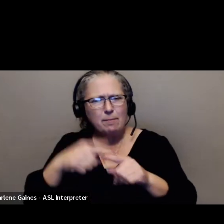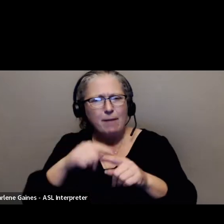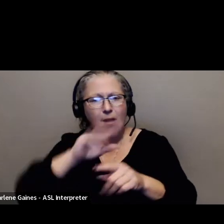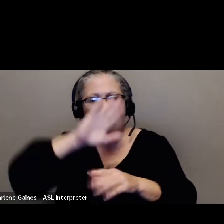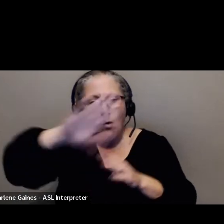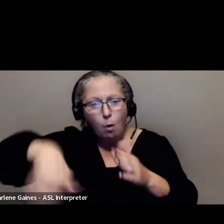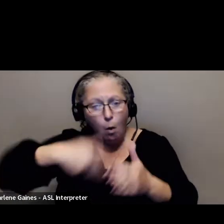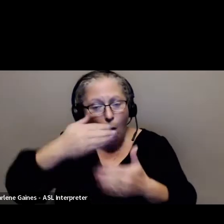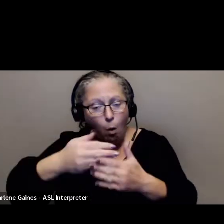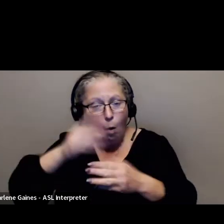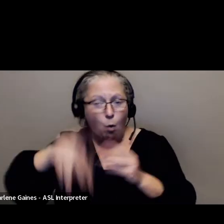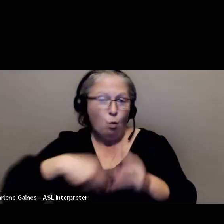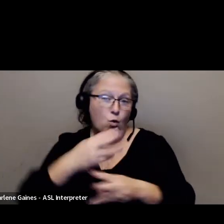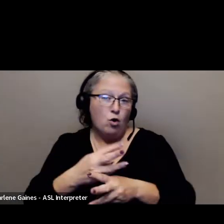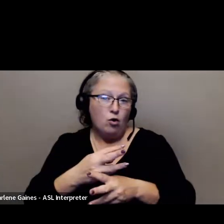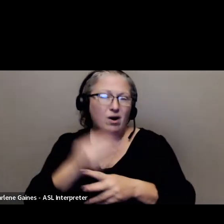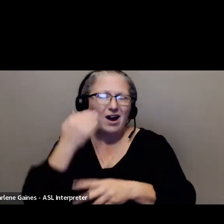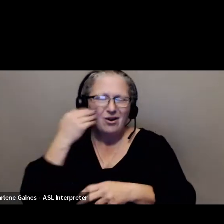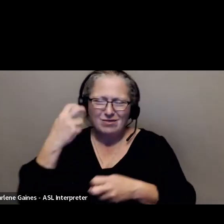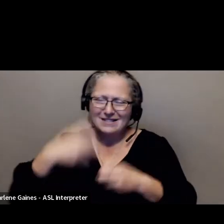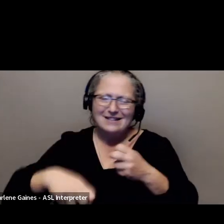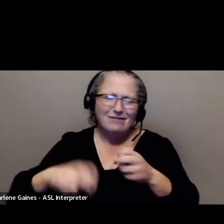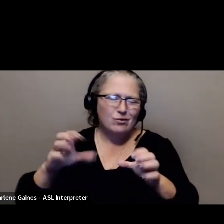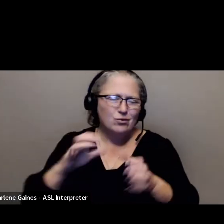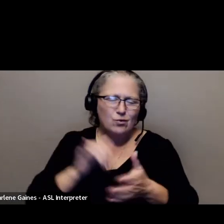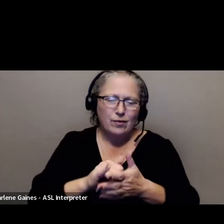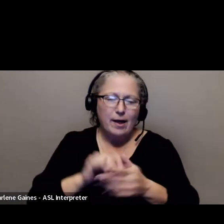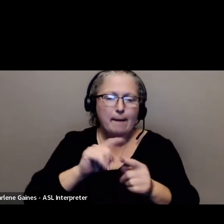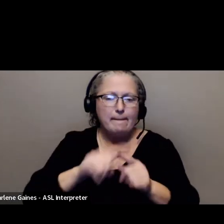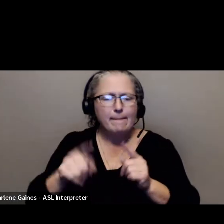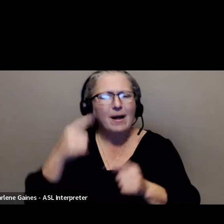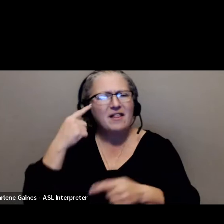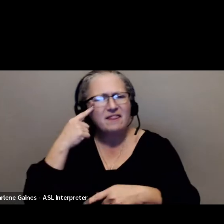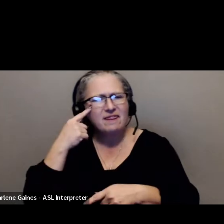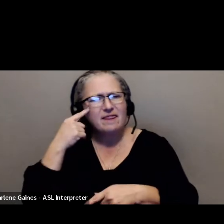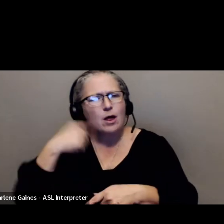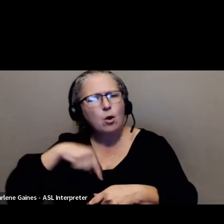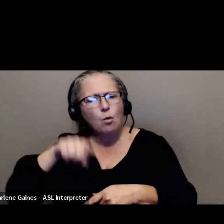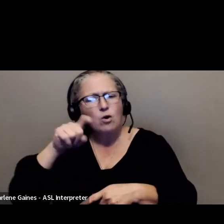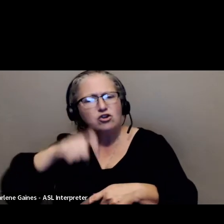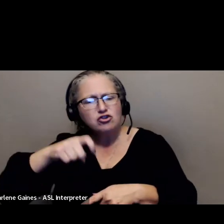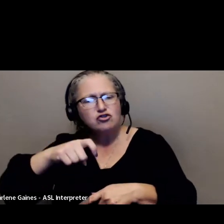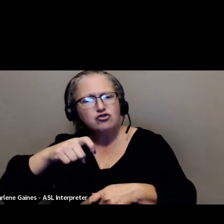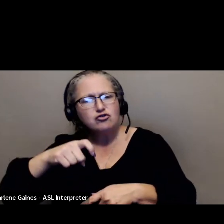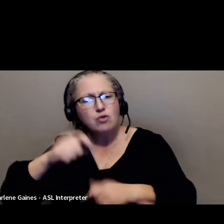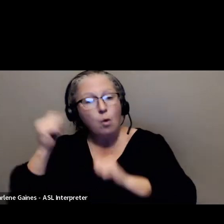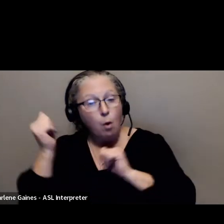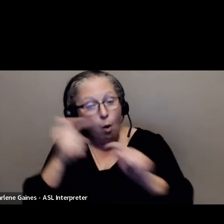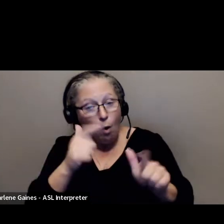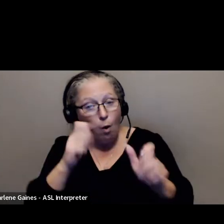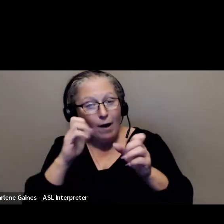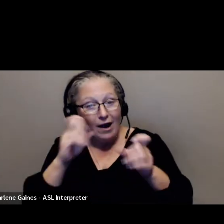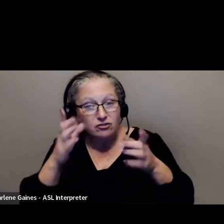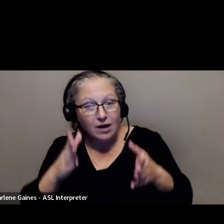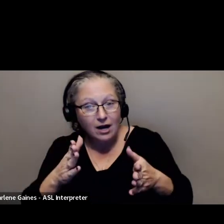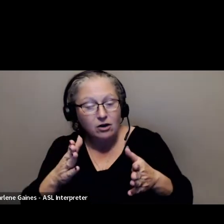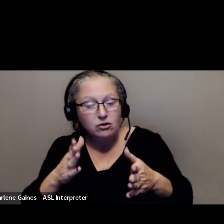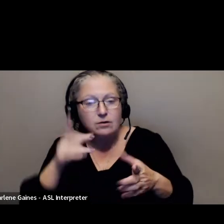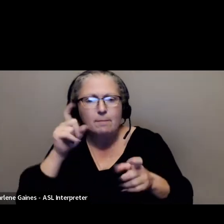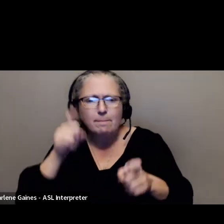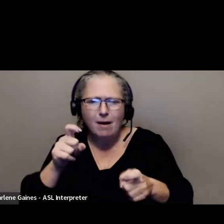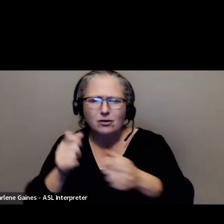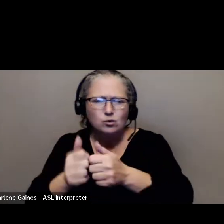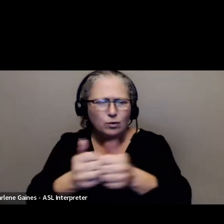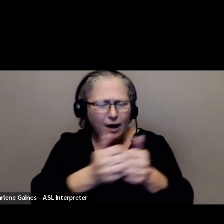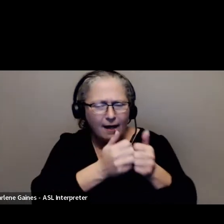entire world. And I know it's difficult to do that, but I think that we should, as all educators, really get